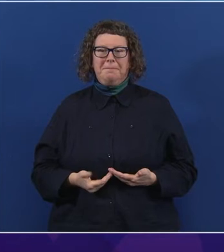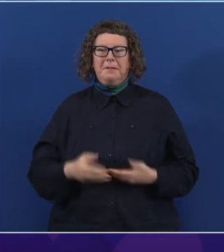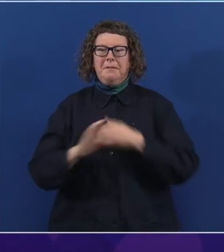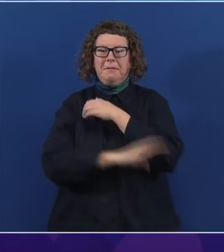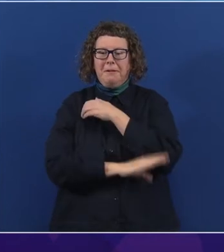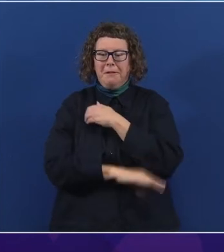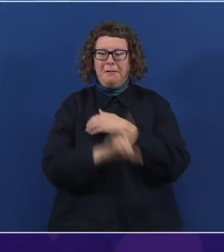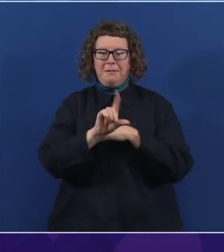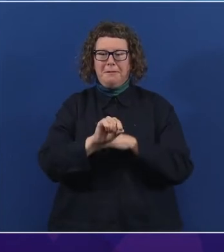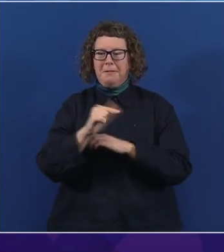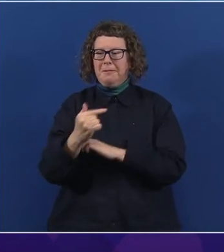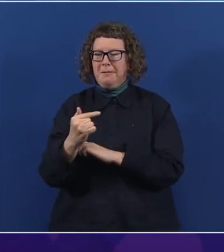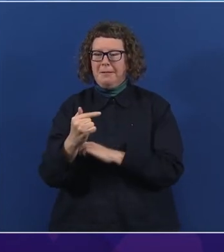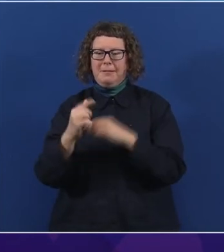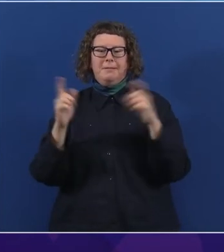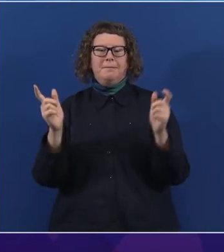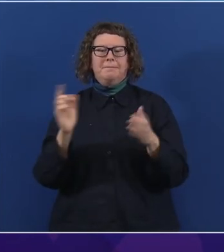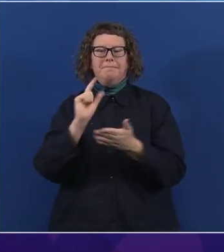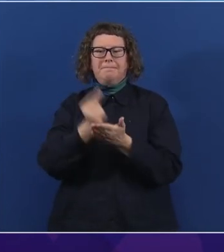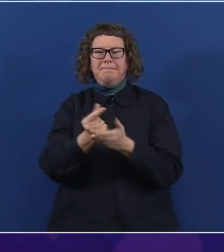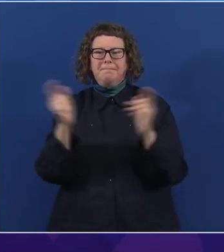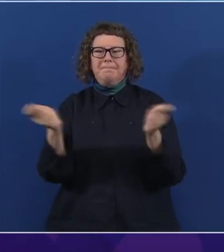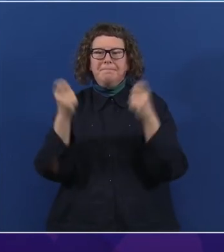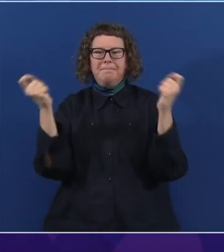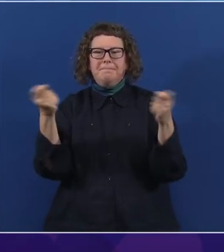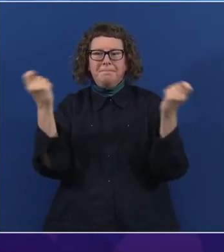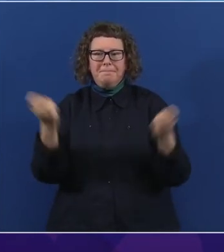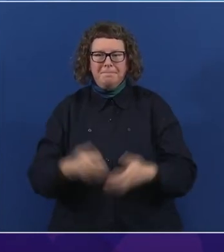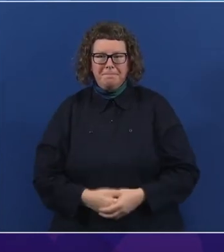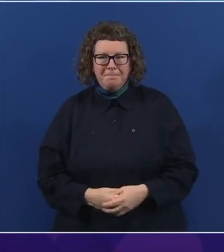Fall 2021 Convocation Ceremony.